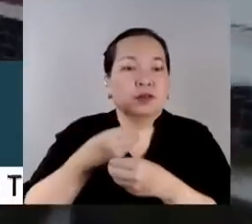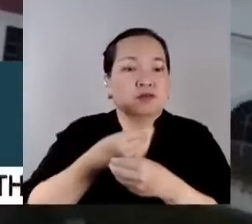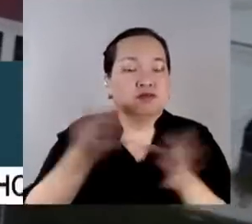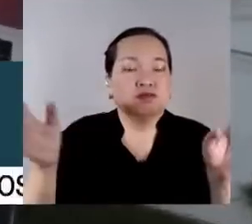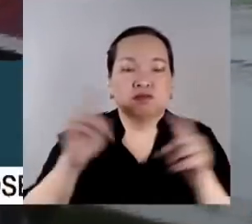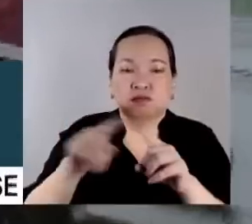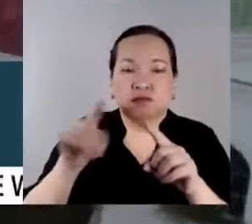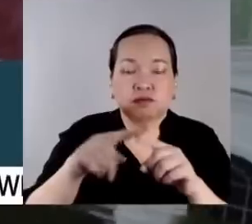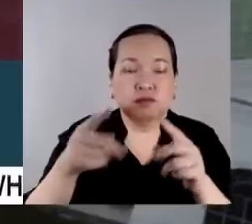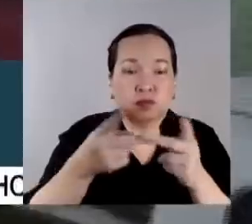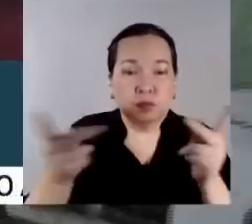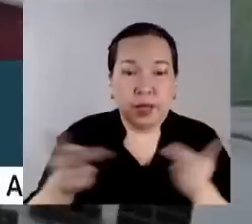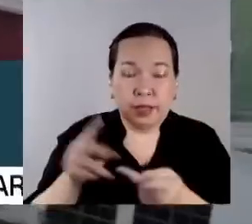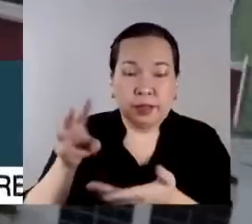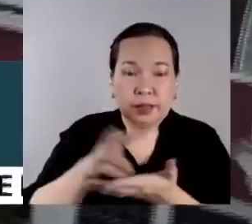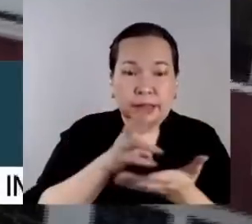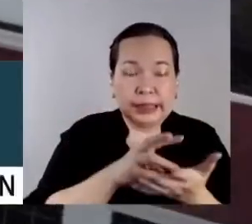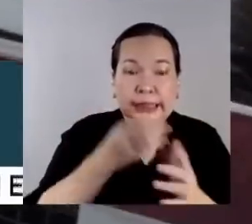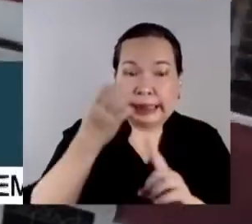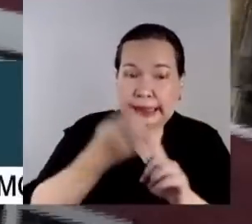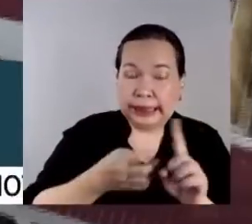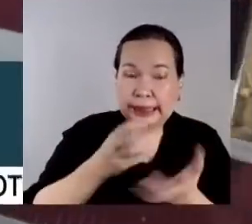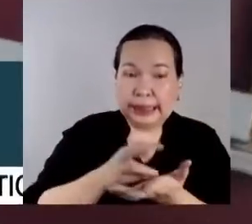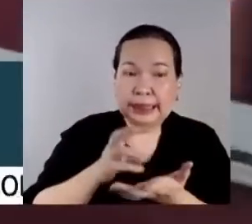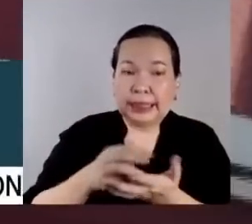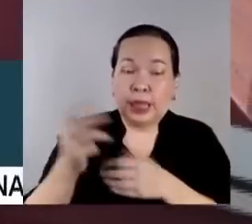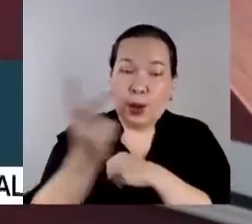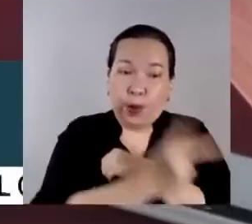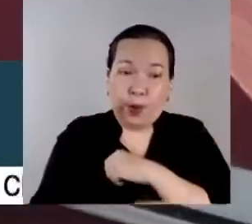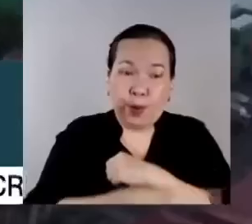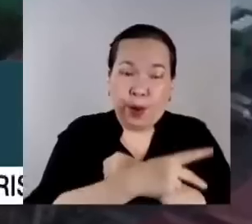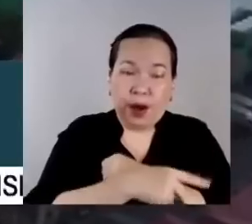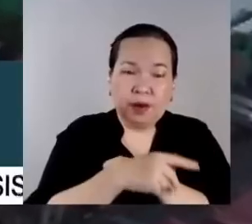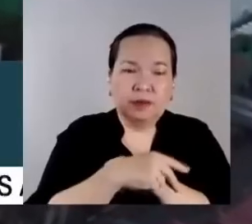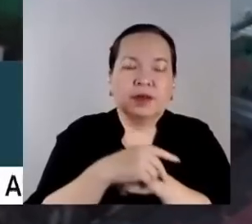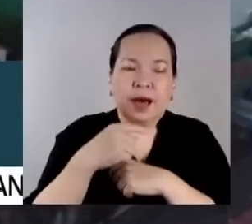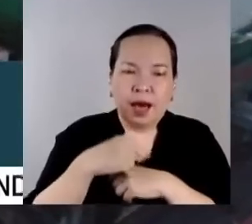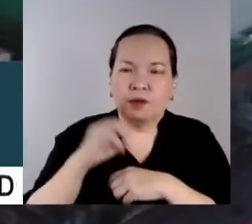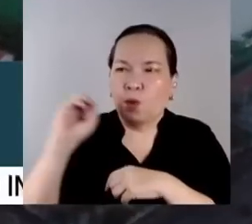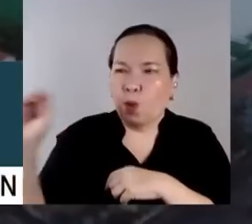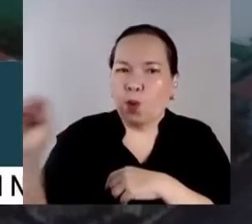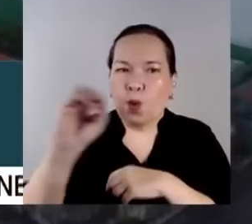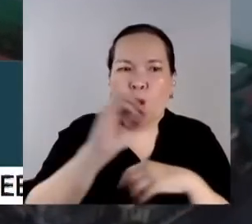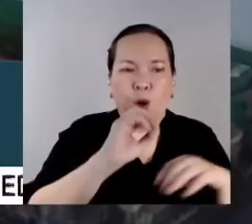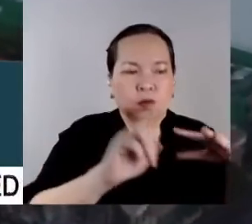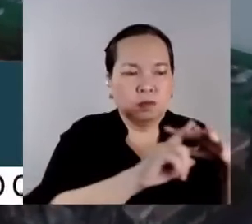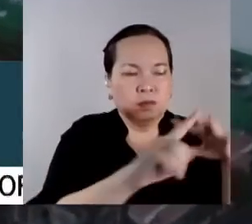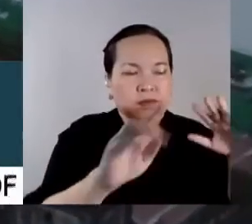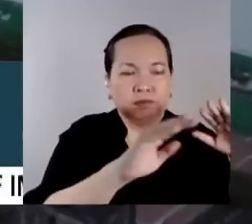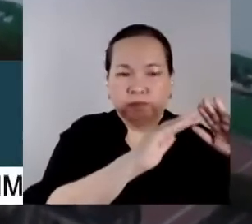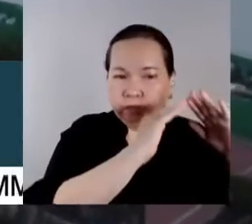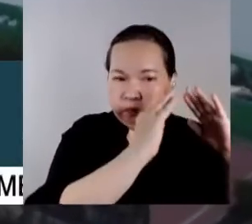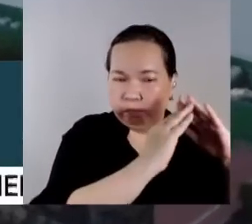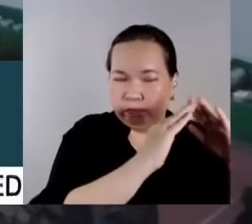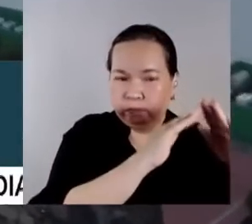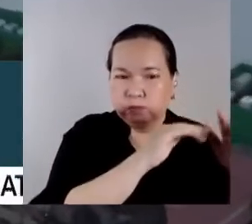Each municipality here in the province has its designated evacuation center for families, and they also have